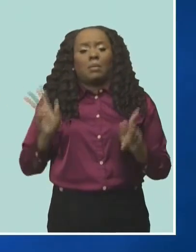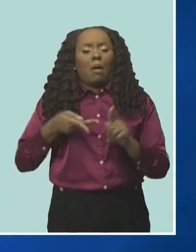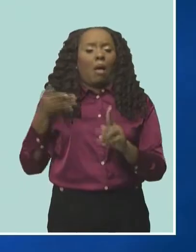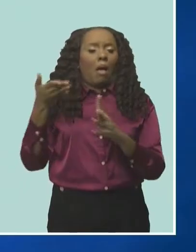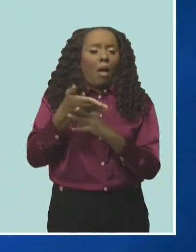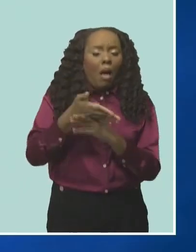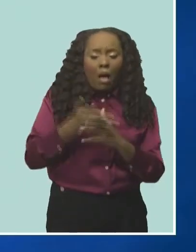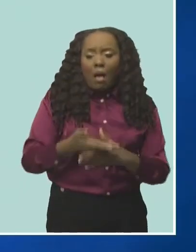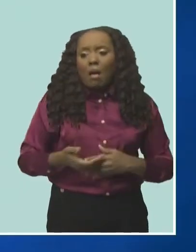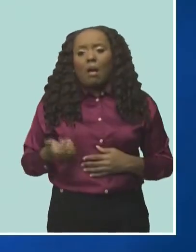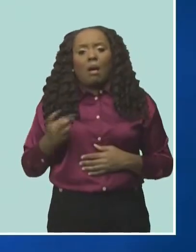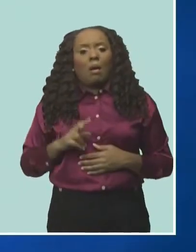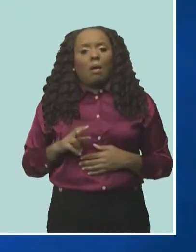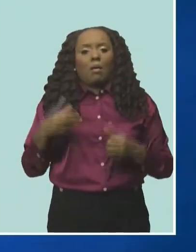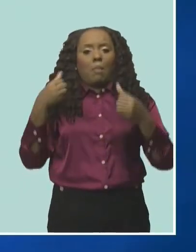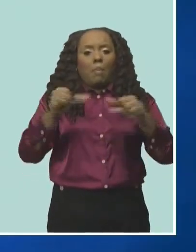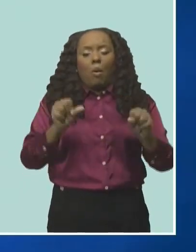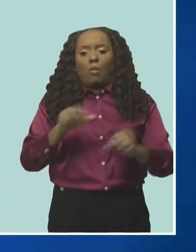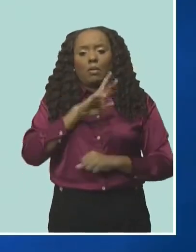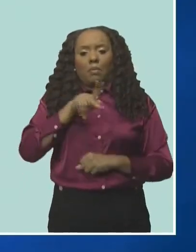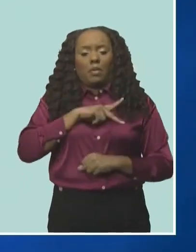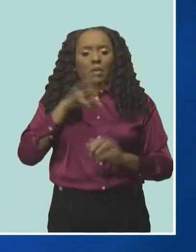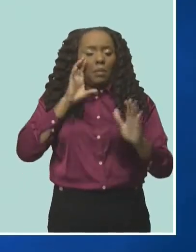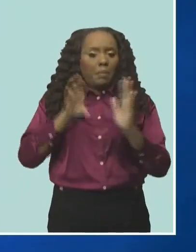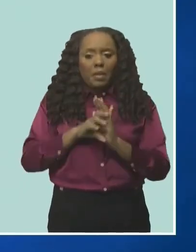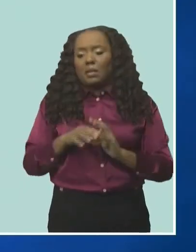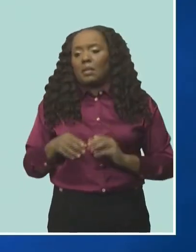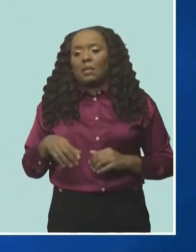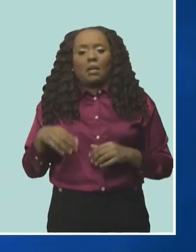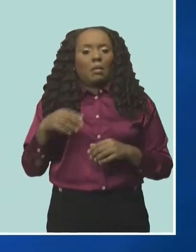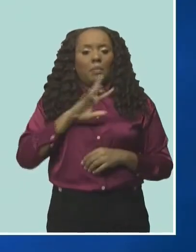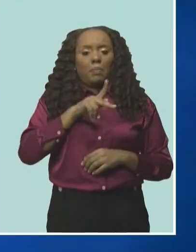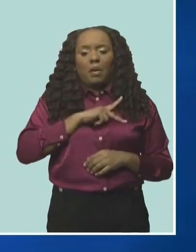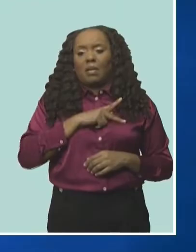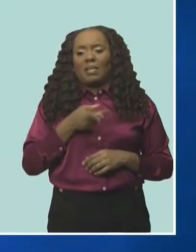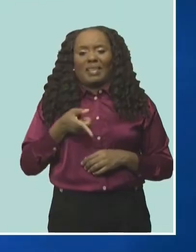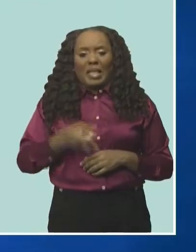personal images and intimate images leaked that affect their